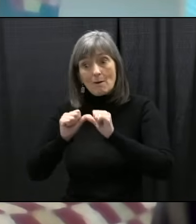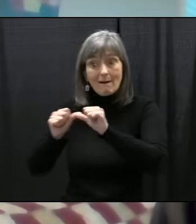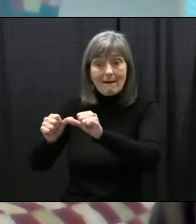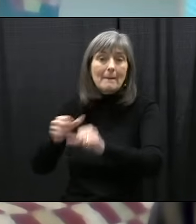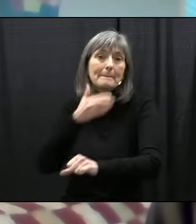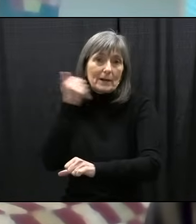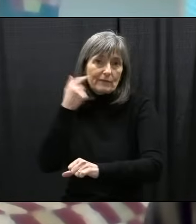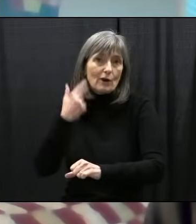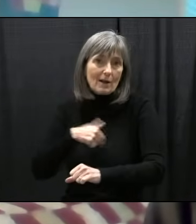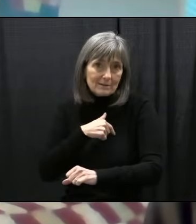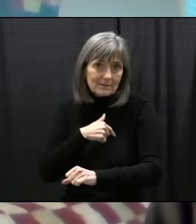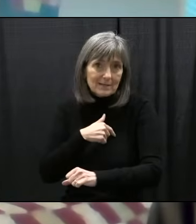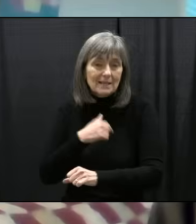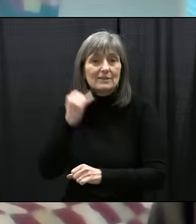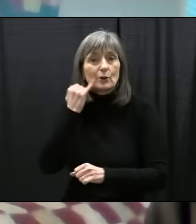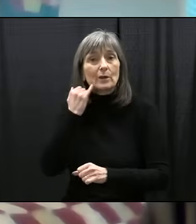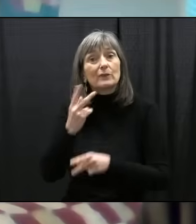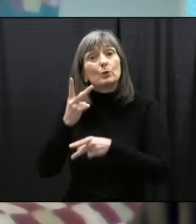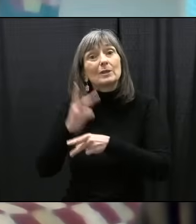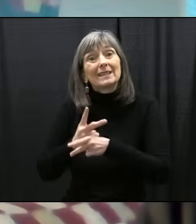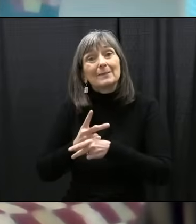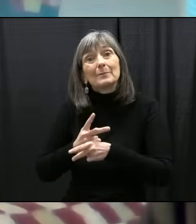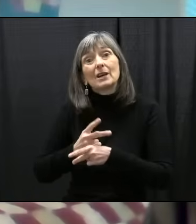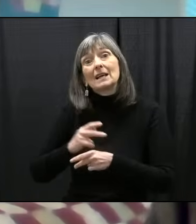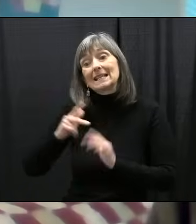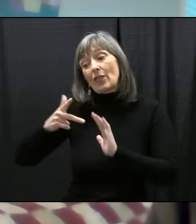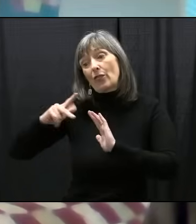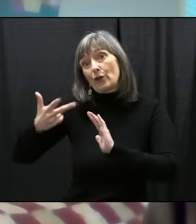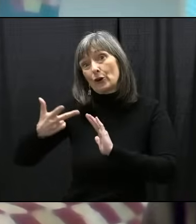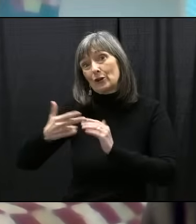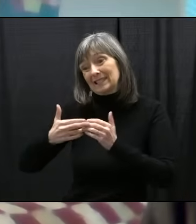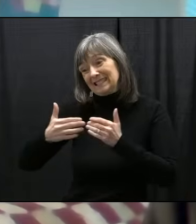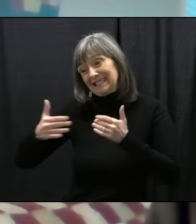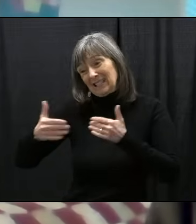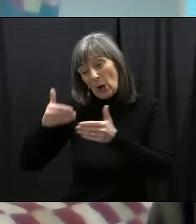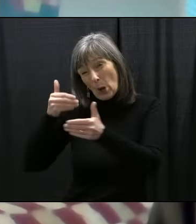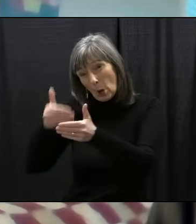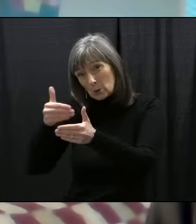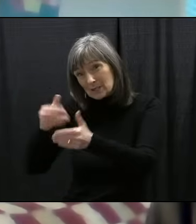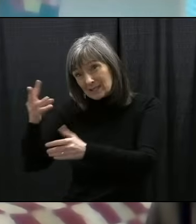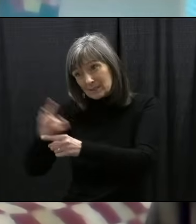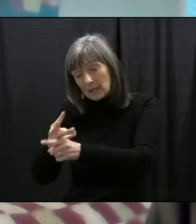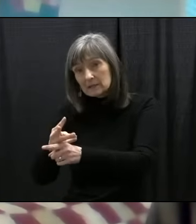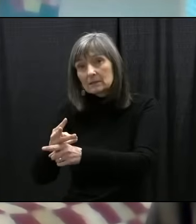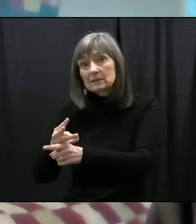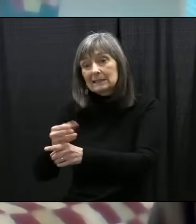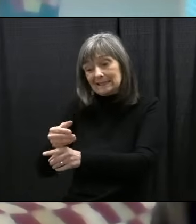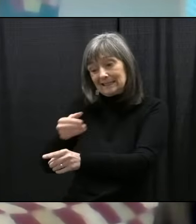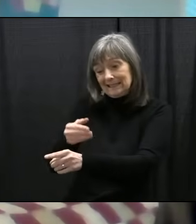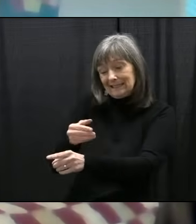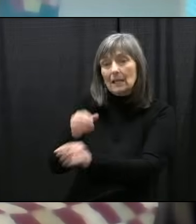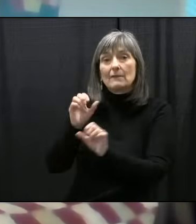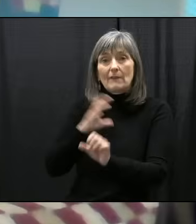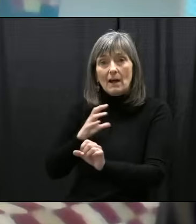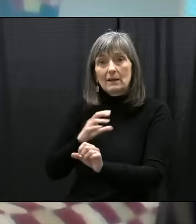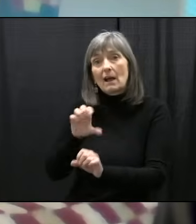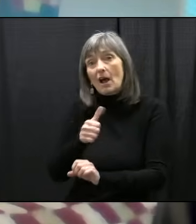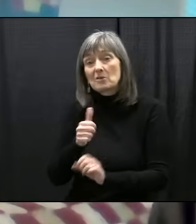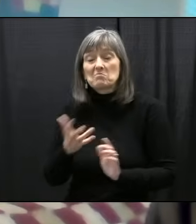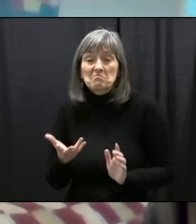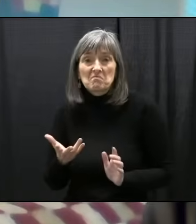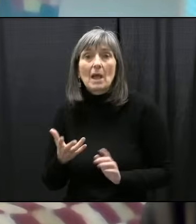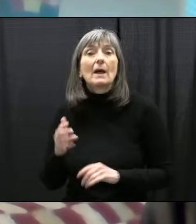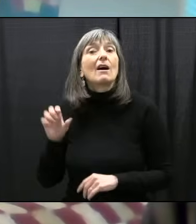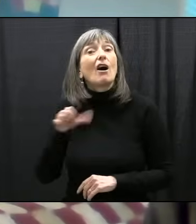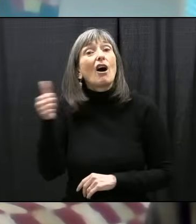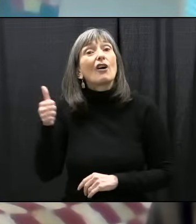that vaccine protection with the booster up as long as we can. Some areas of the country, have a